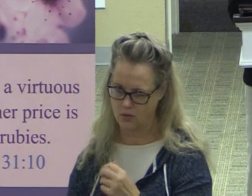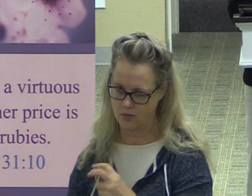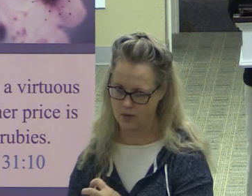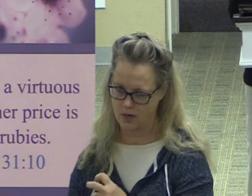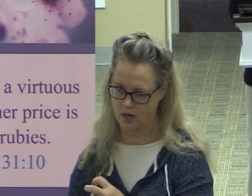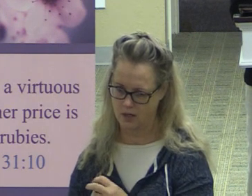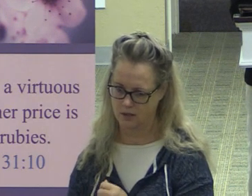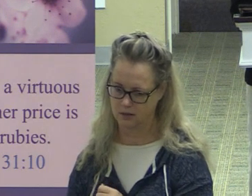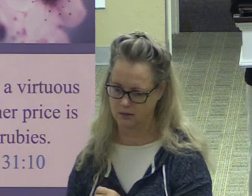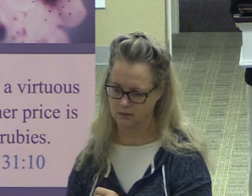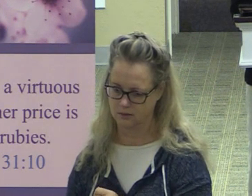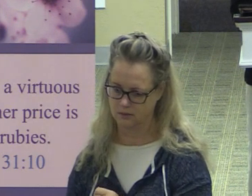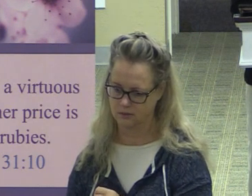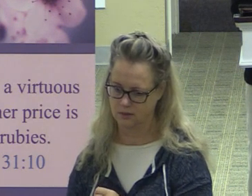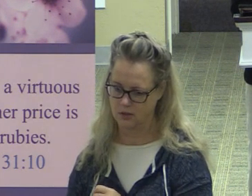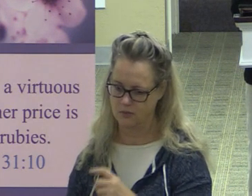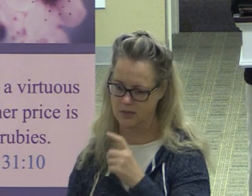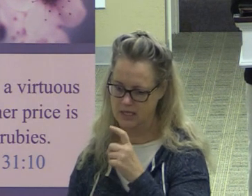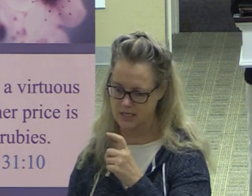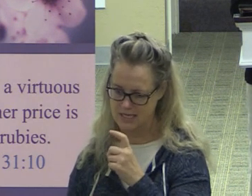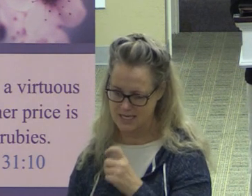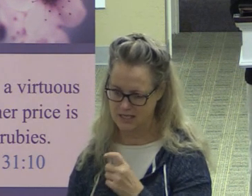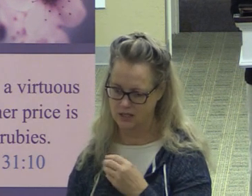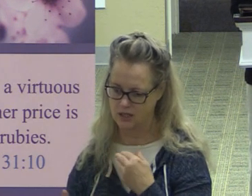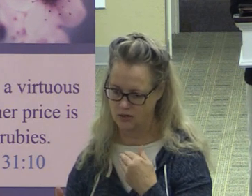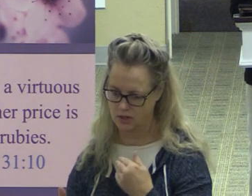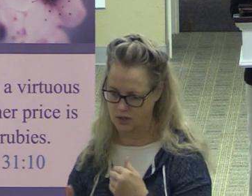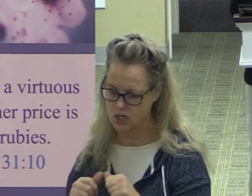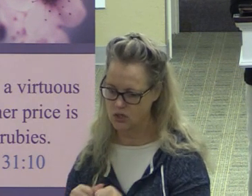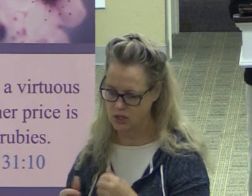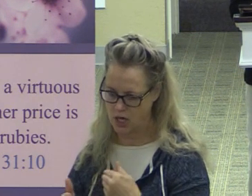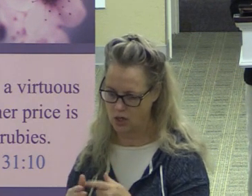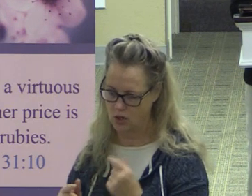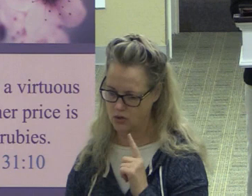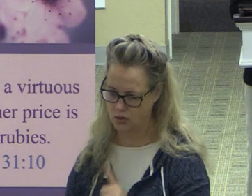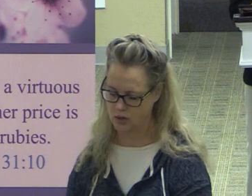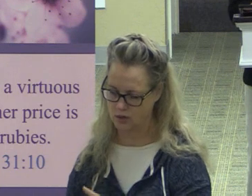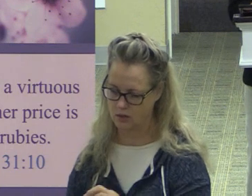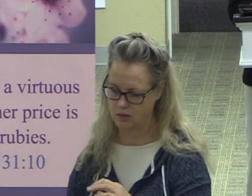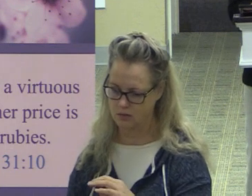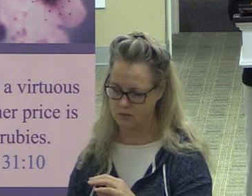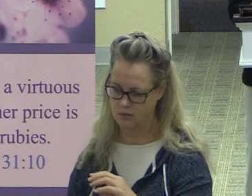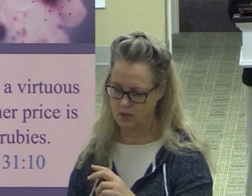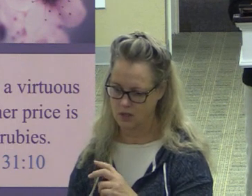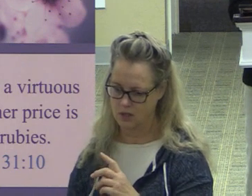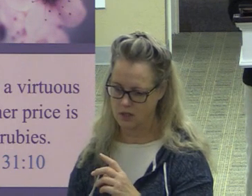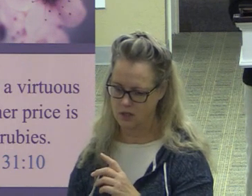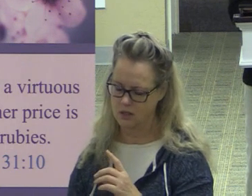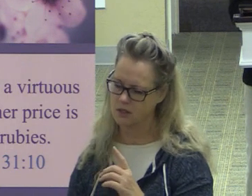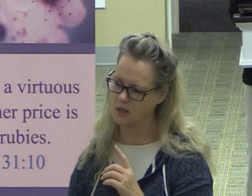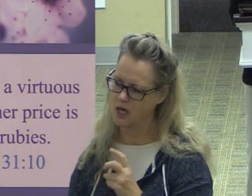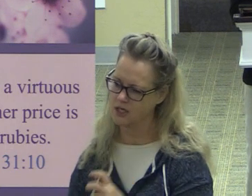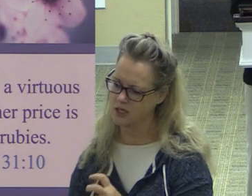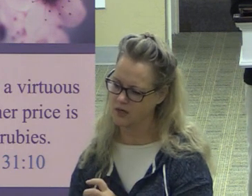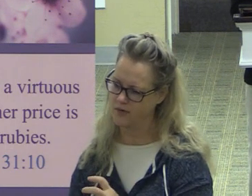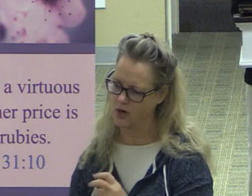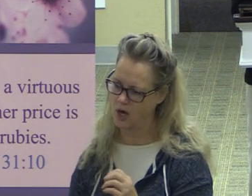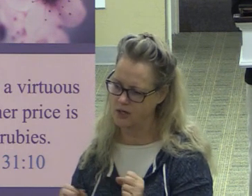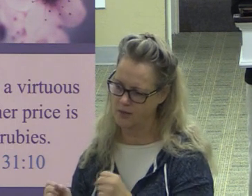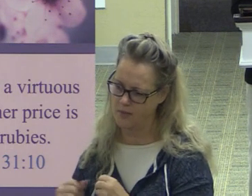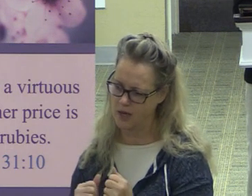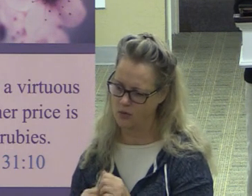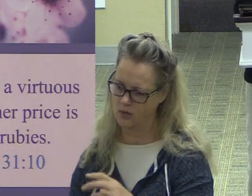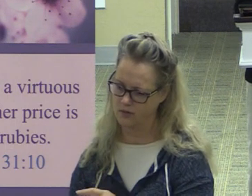to the Lord will be necessary. A difficult battle with the flesh, but necessary. Sibling